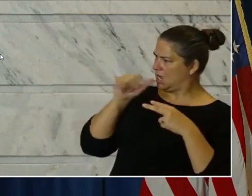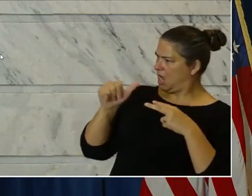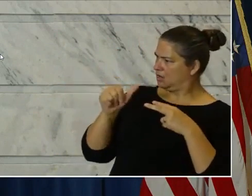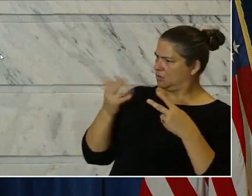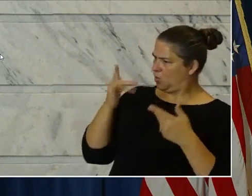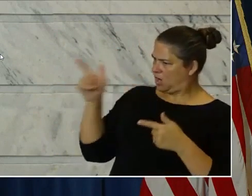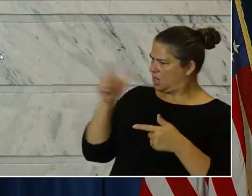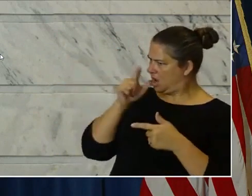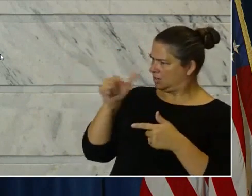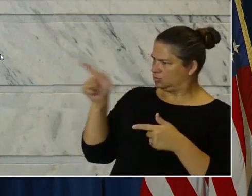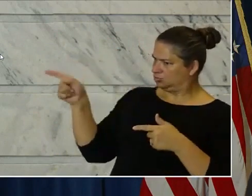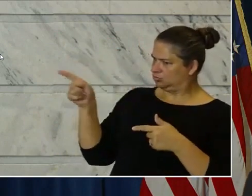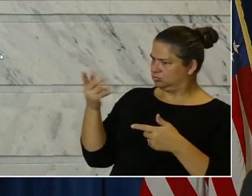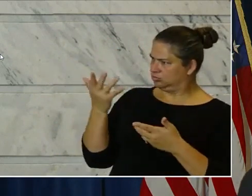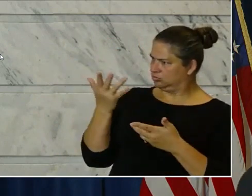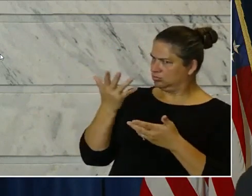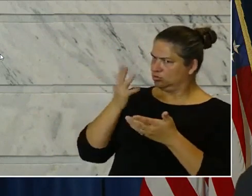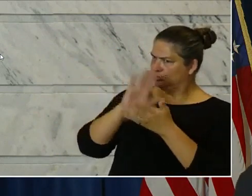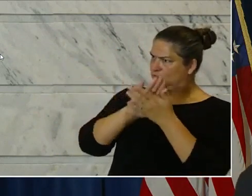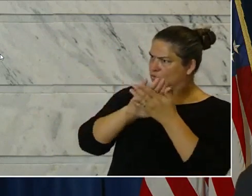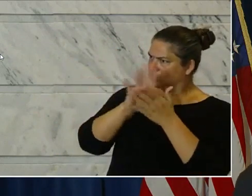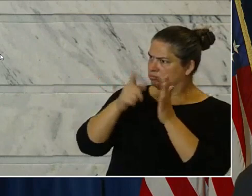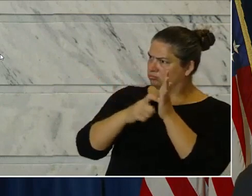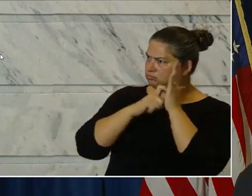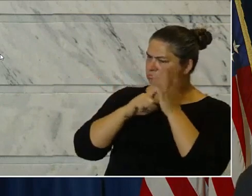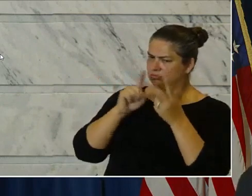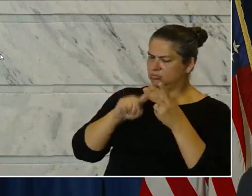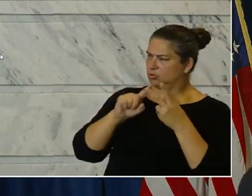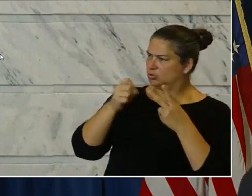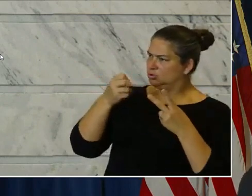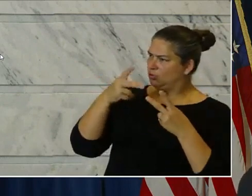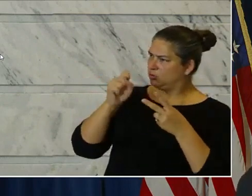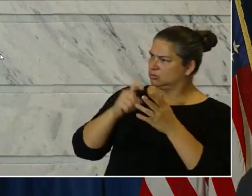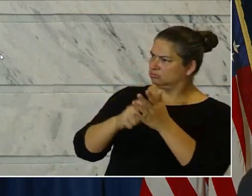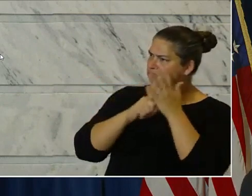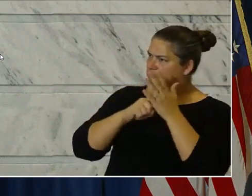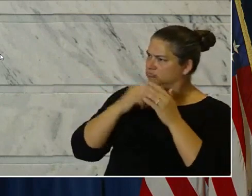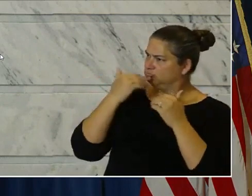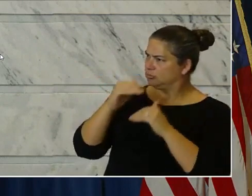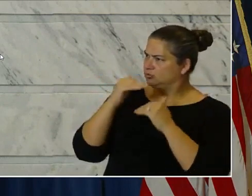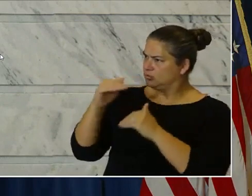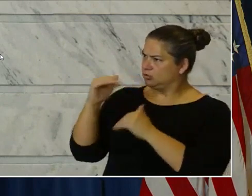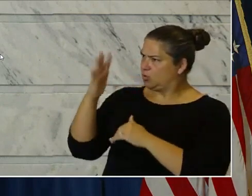new recommendations for schools, sporting events, bars, restaurants,